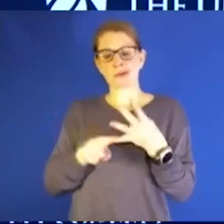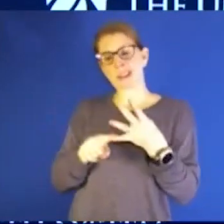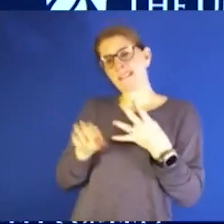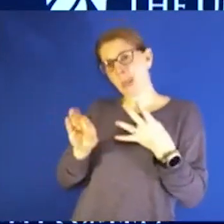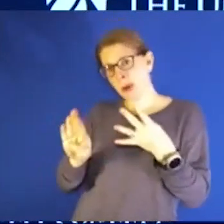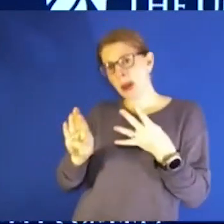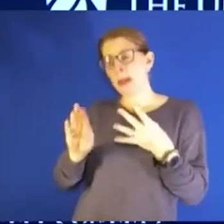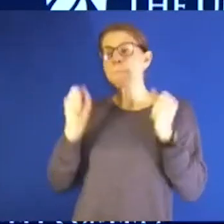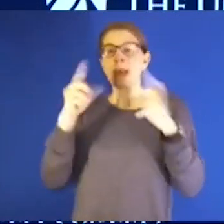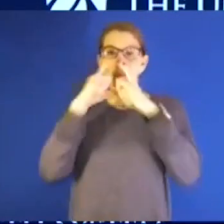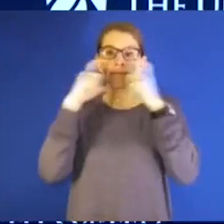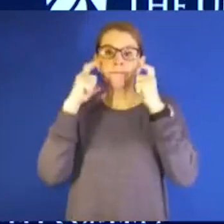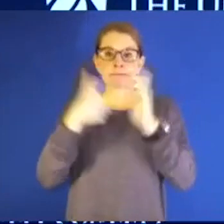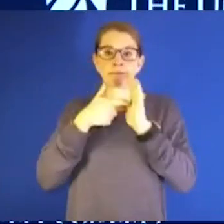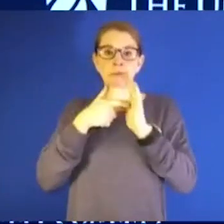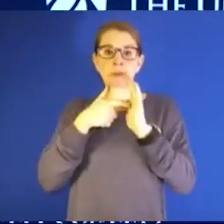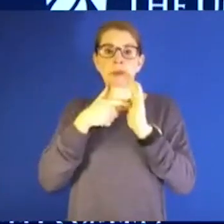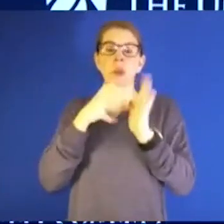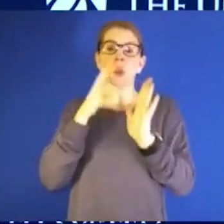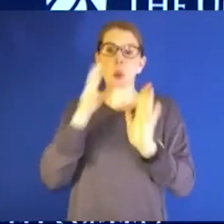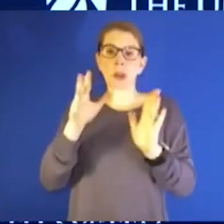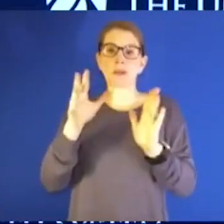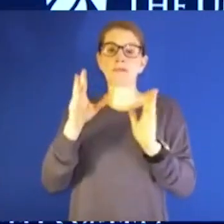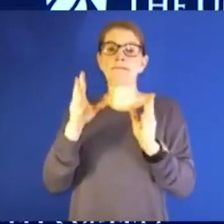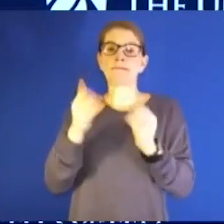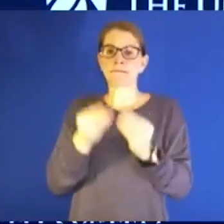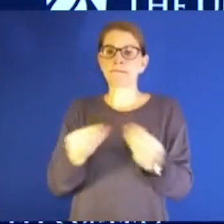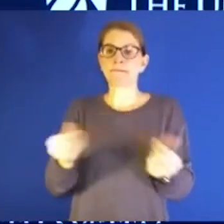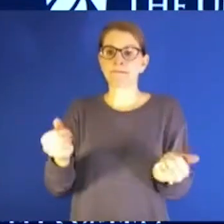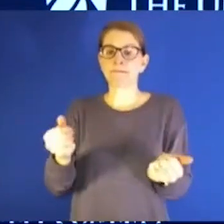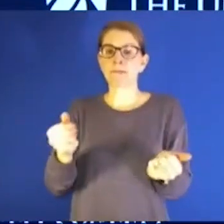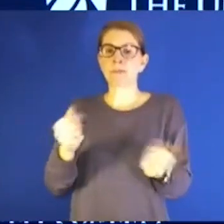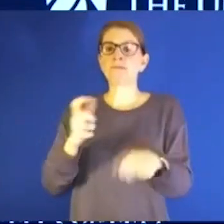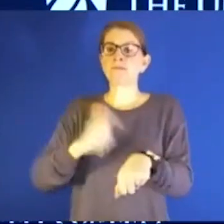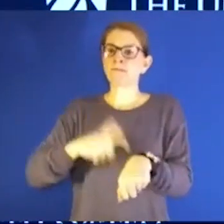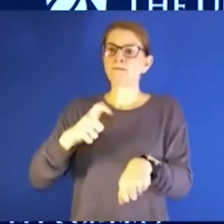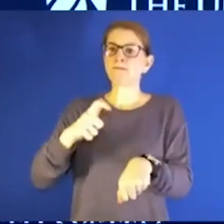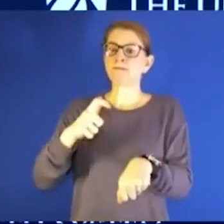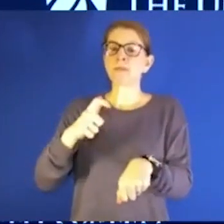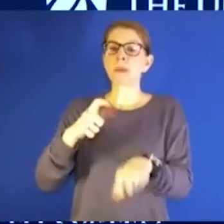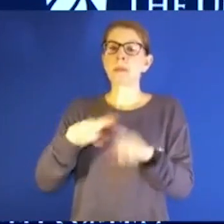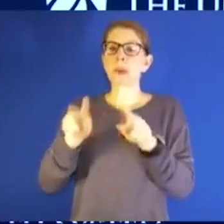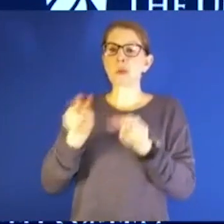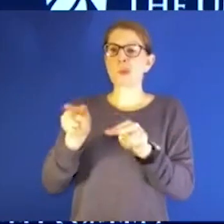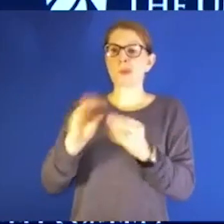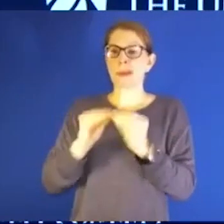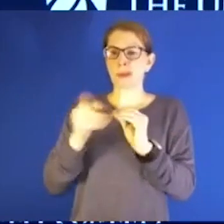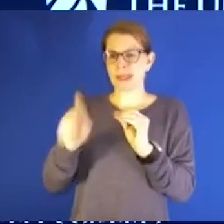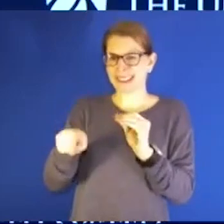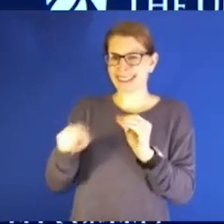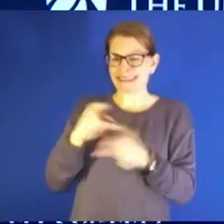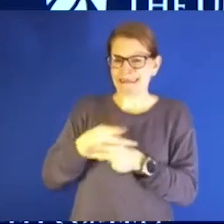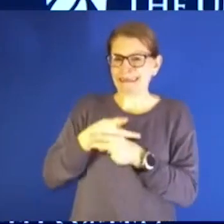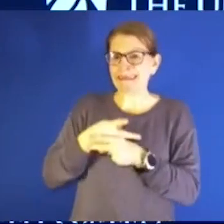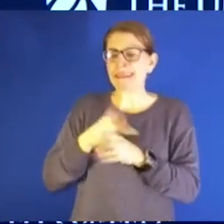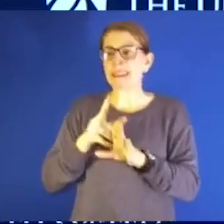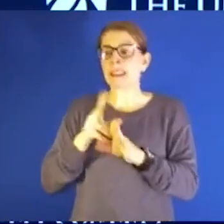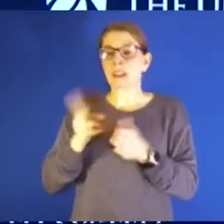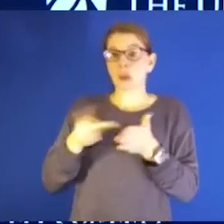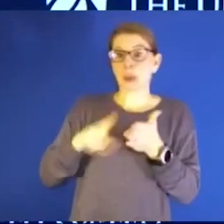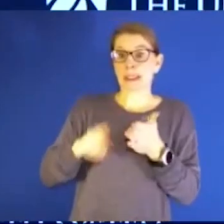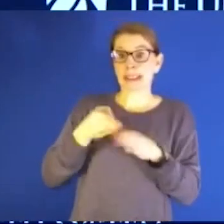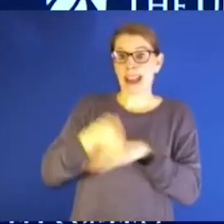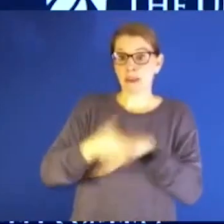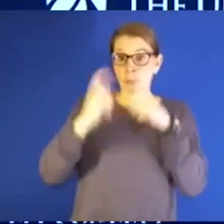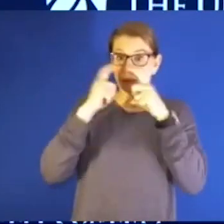It's probably time to do that. I think what we're going to have to do is then watch the numbers really closely and see what happens 2 weeks after that. But I